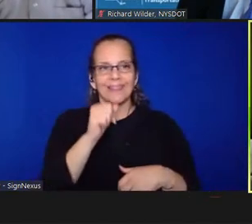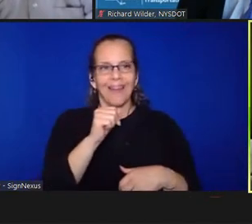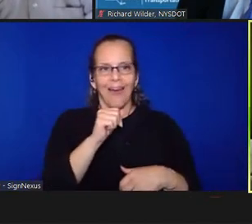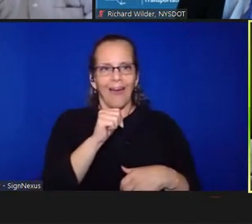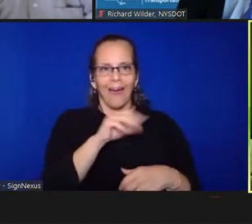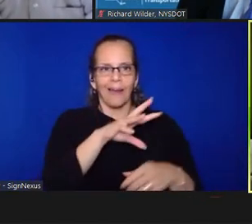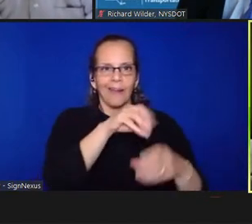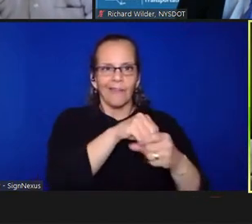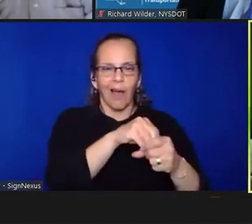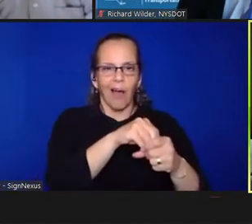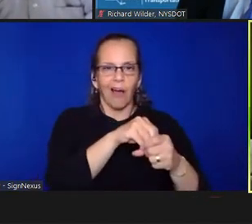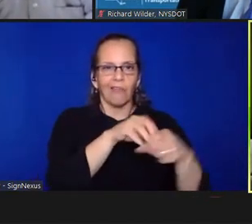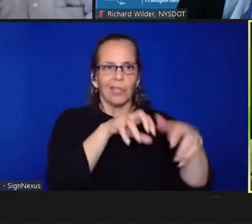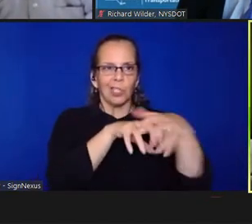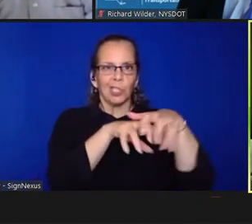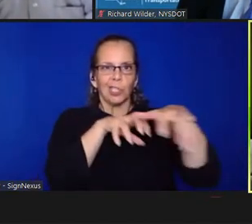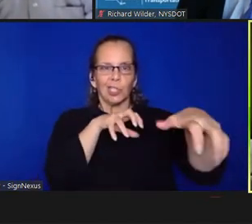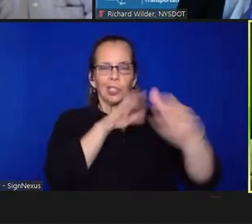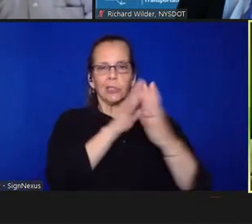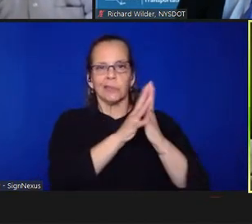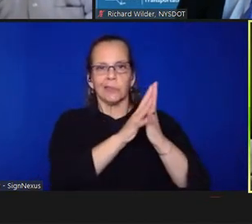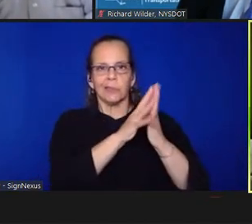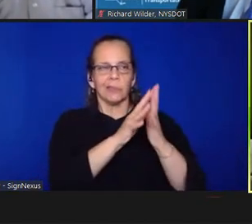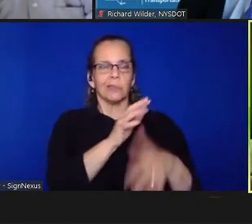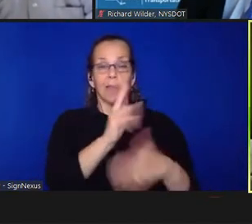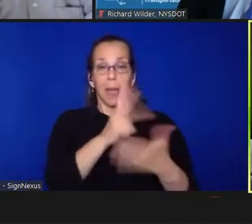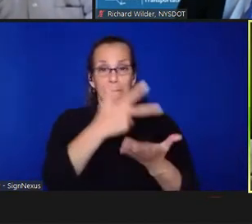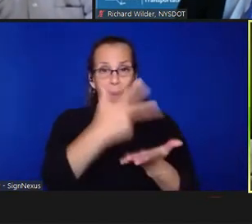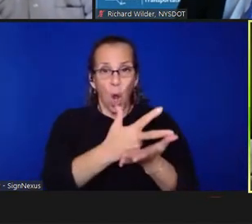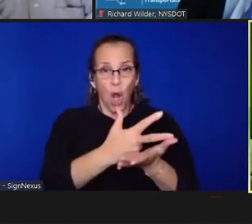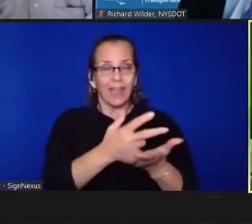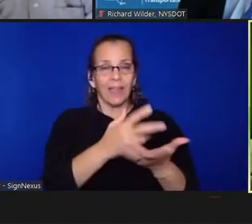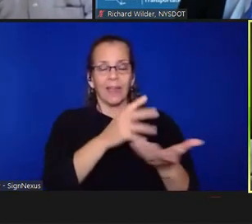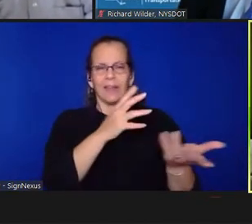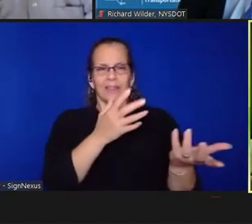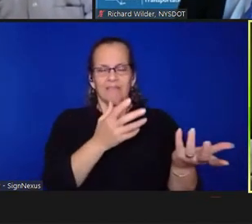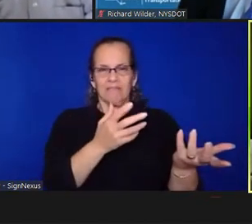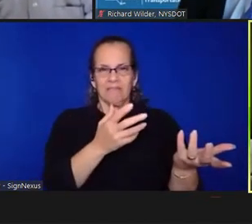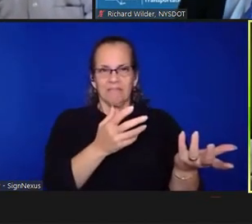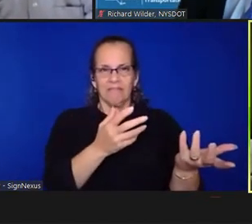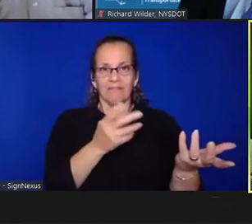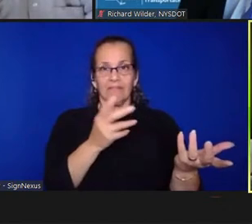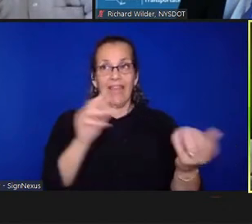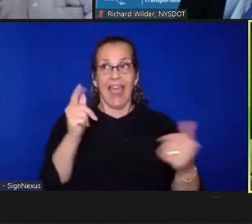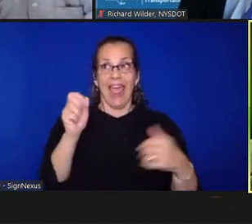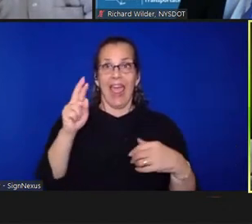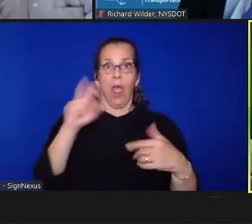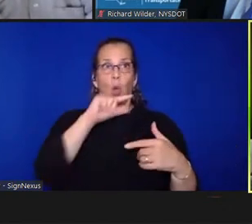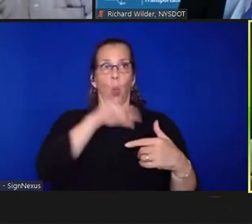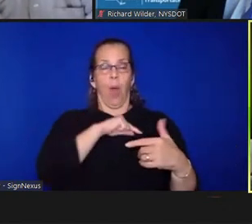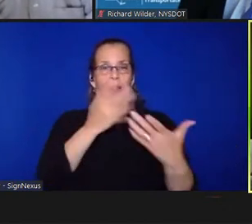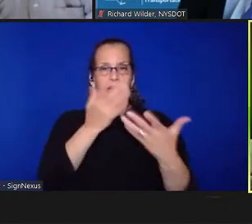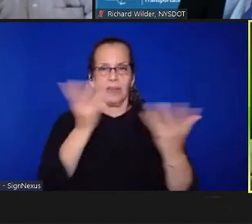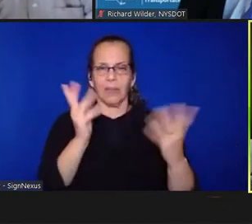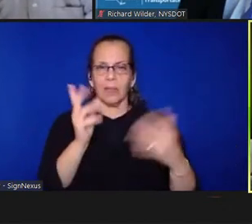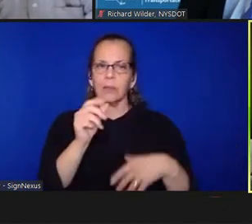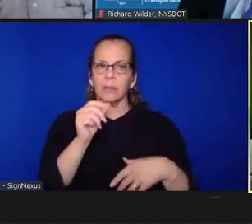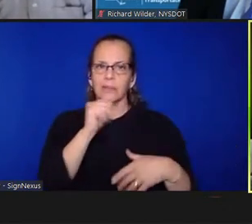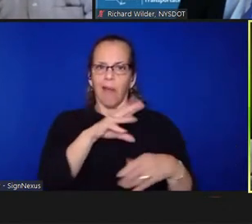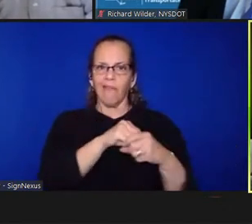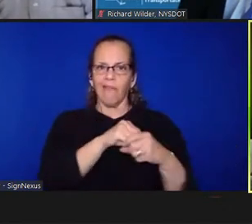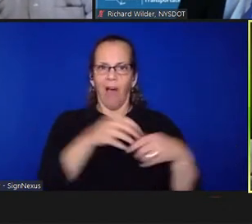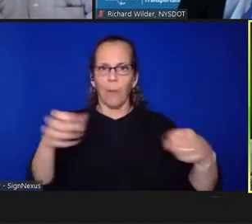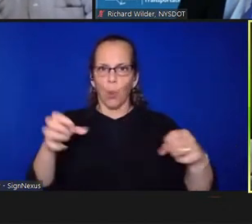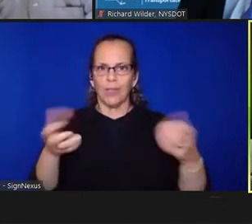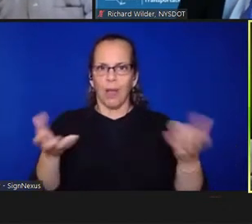factors that would warrant CBD tolling like parking congestion air quality stress in our roadway infrastructure but rather motorcycles help to